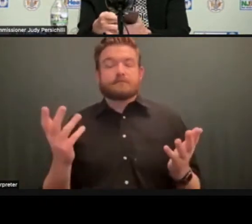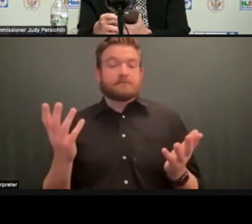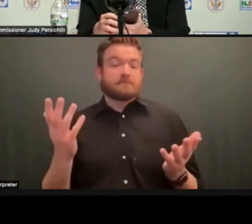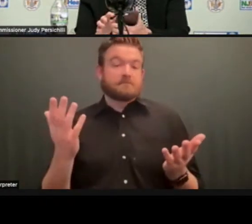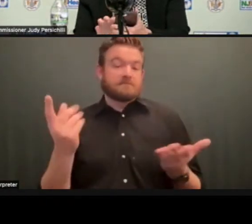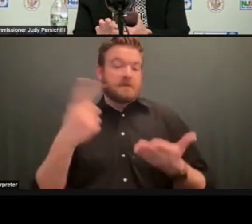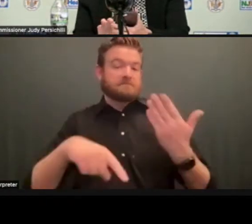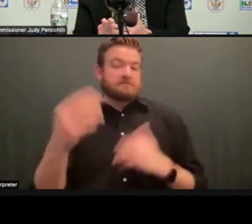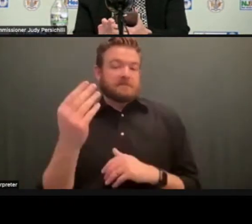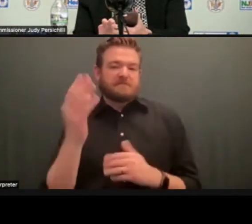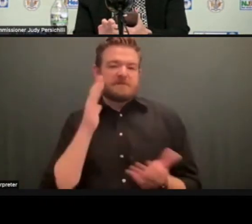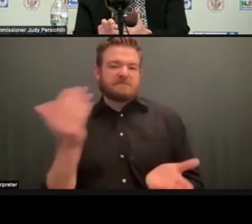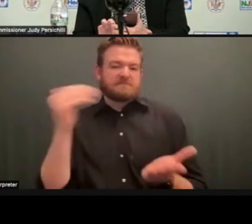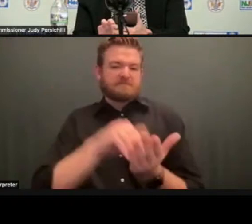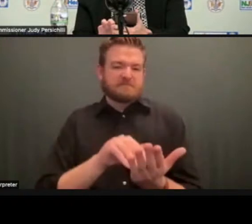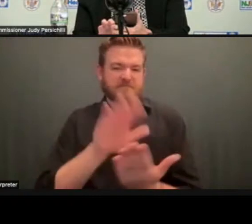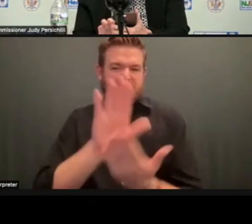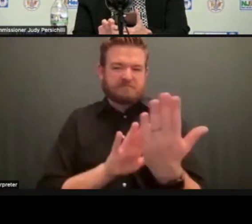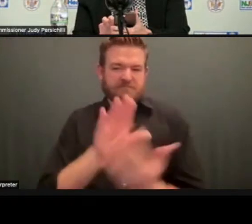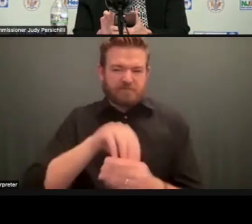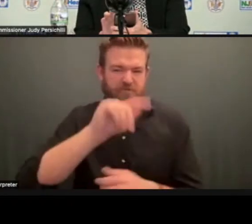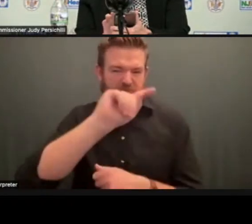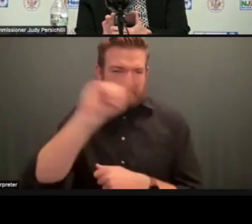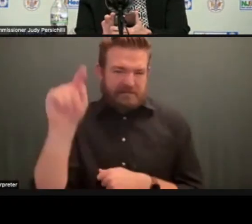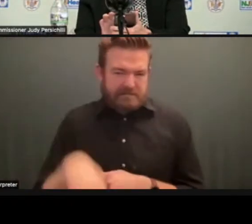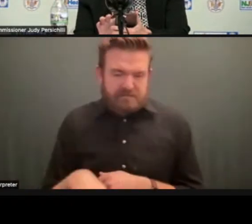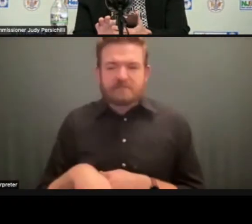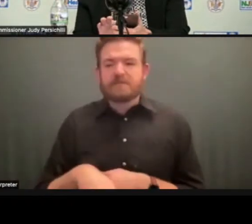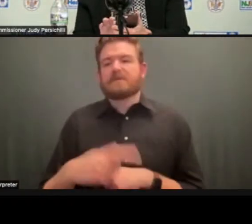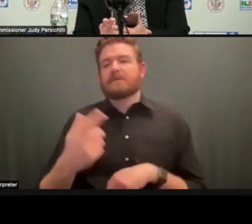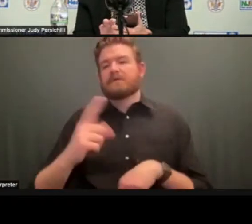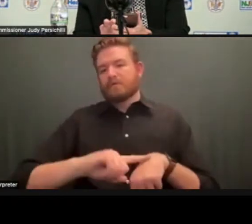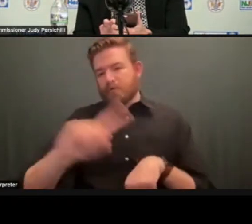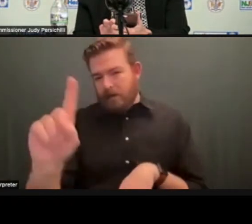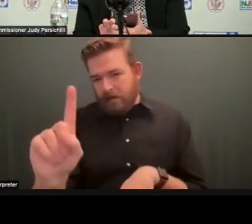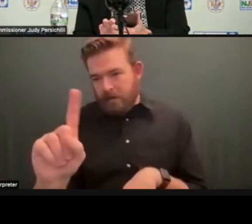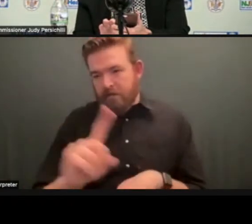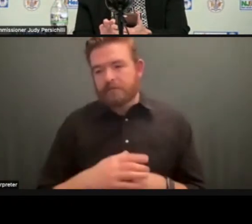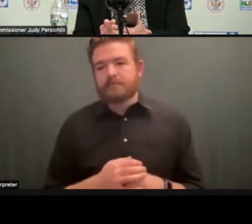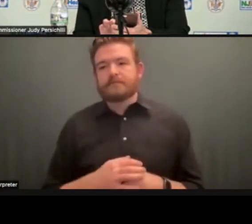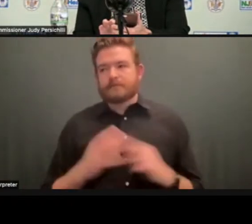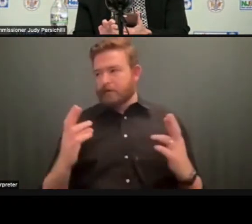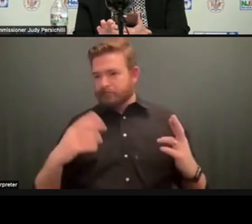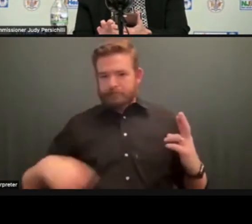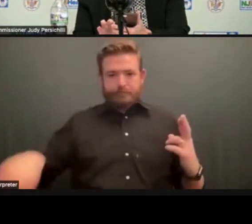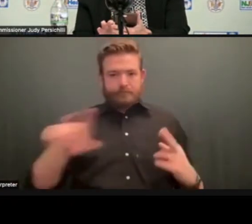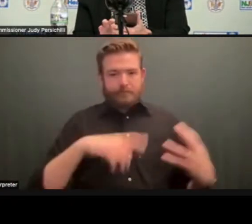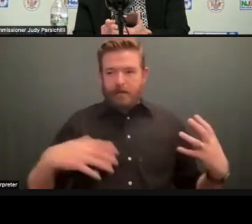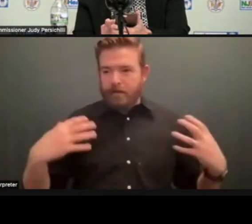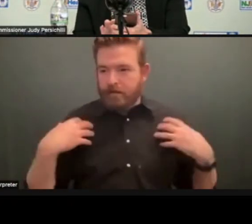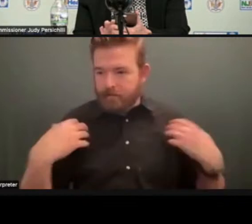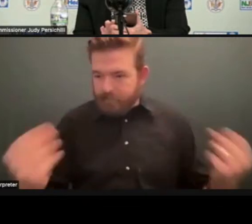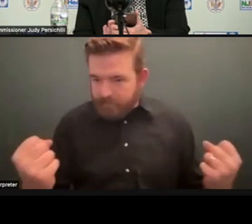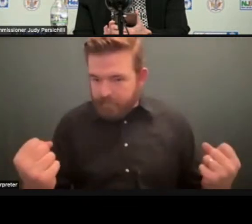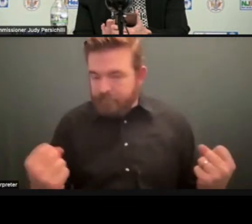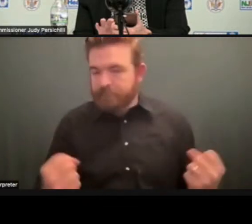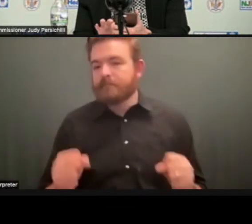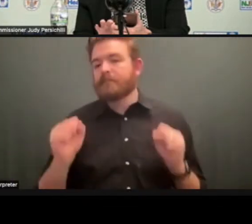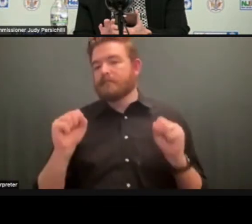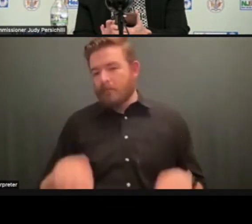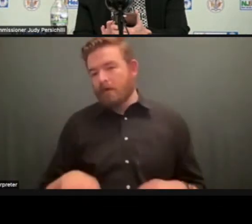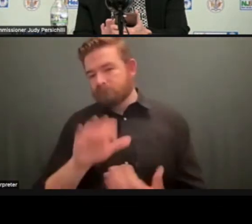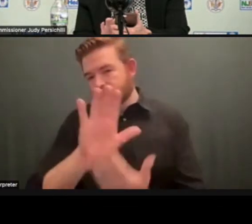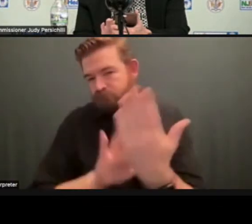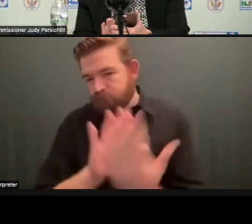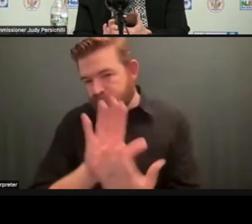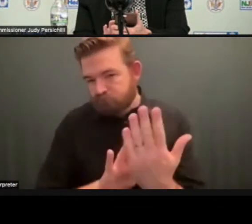1 o'clock. We'll be, God willing, at health providing around the state for one reason or another over the course of the days